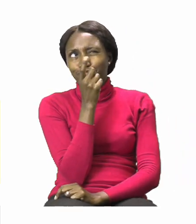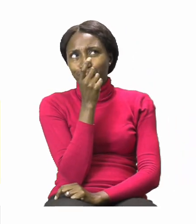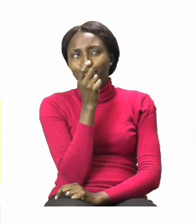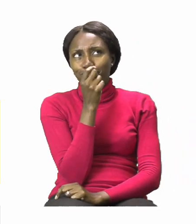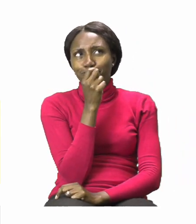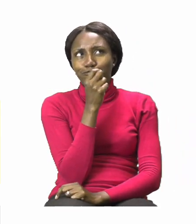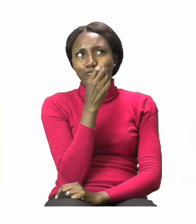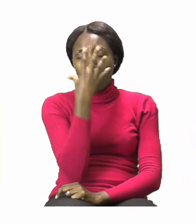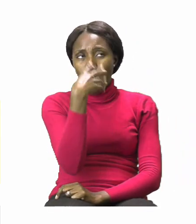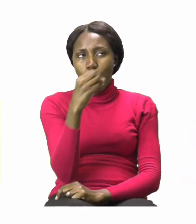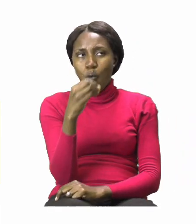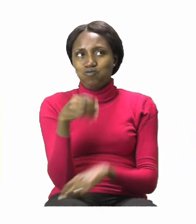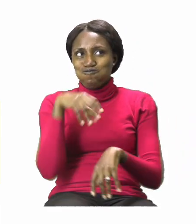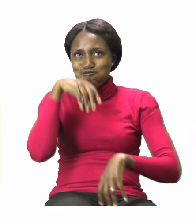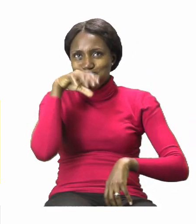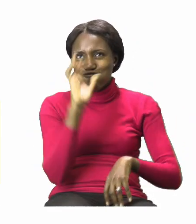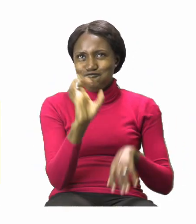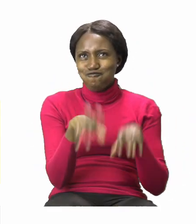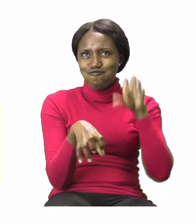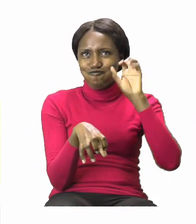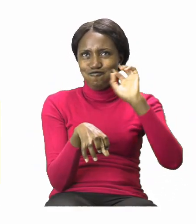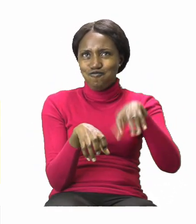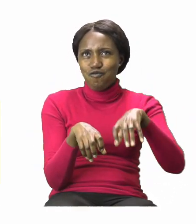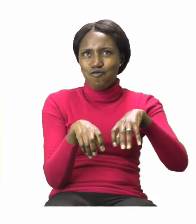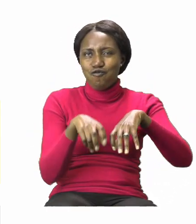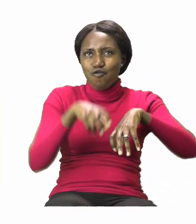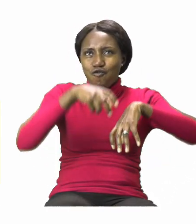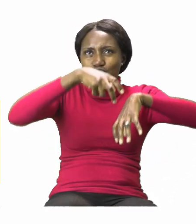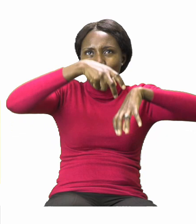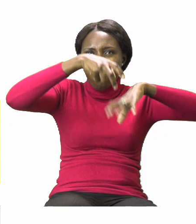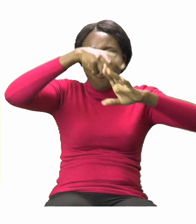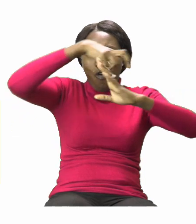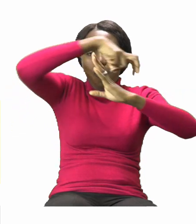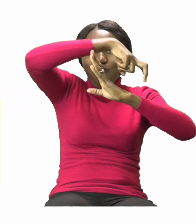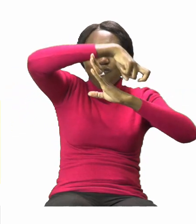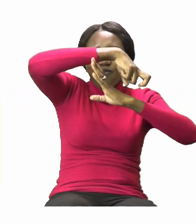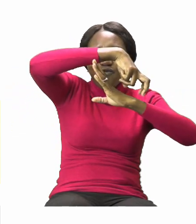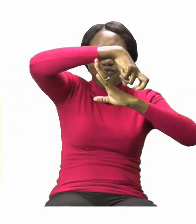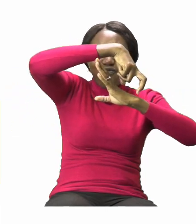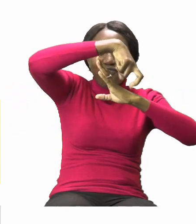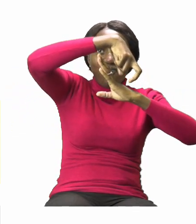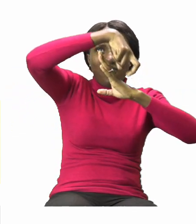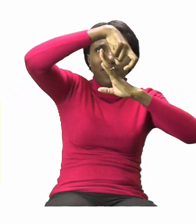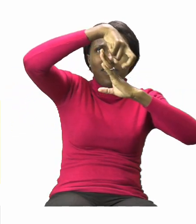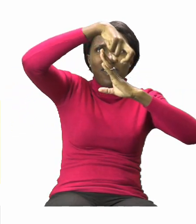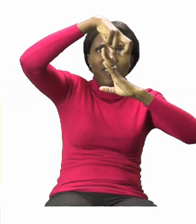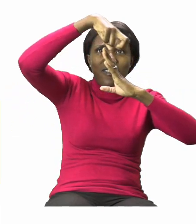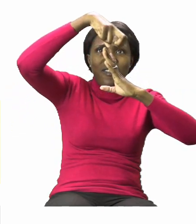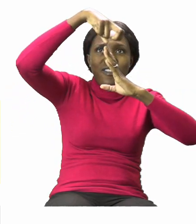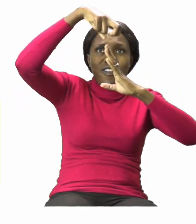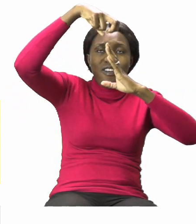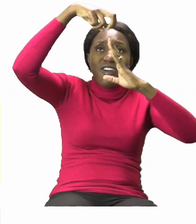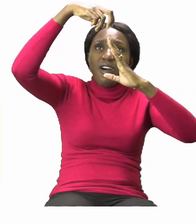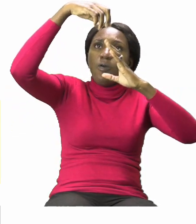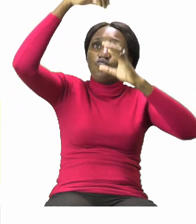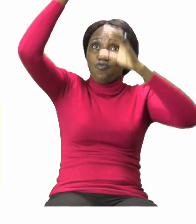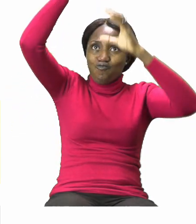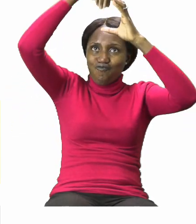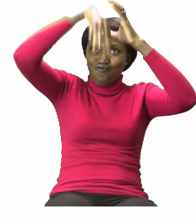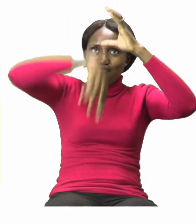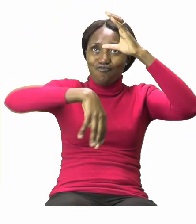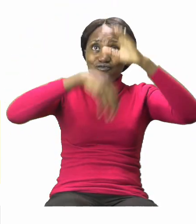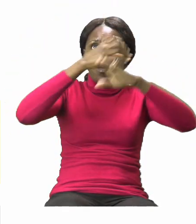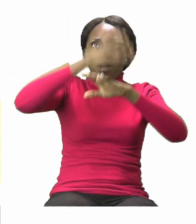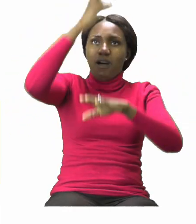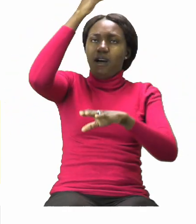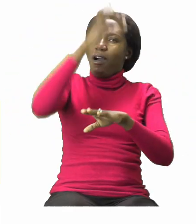to climb up the roof, and he was going to go down the chimney to